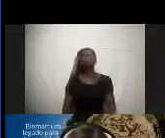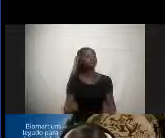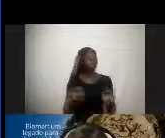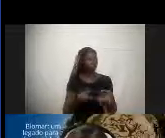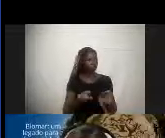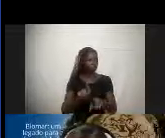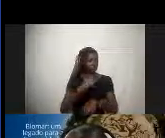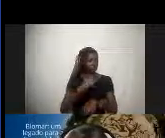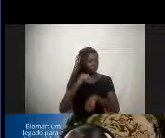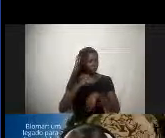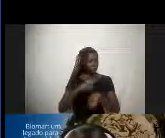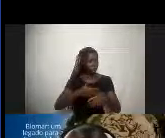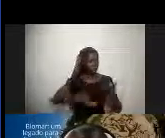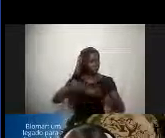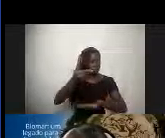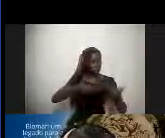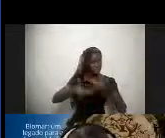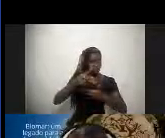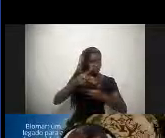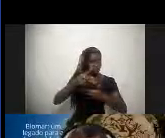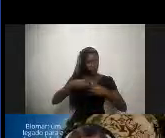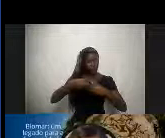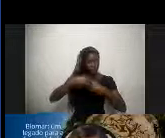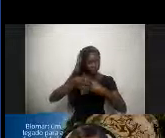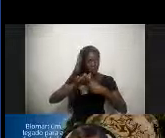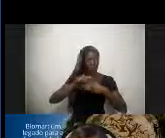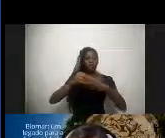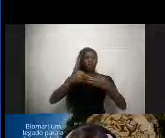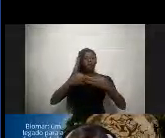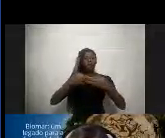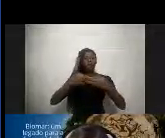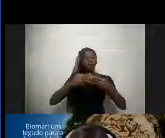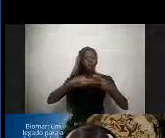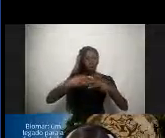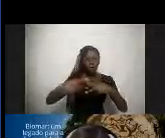We'll also have some interaction moments, so you'll get links on the chat.